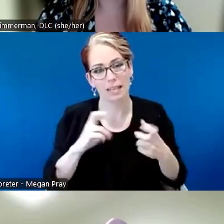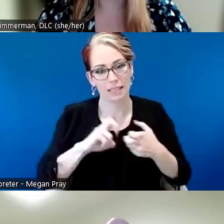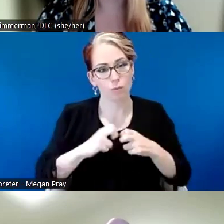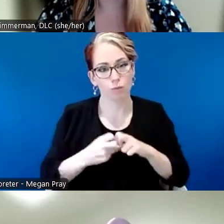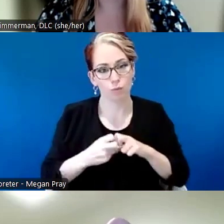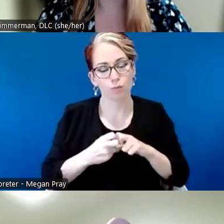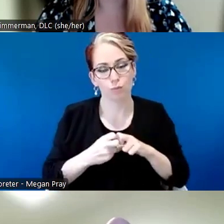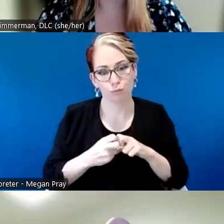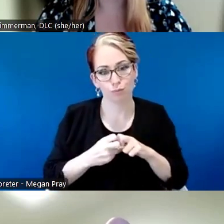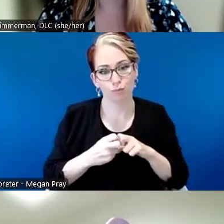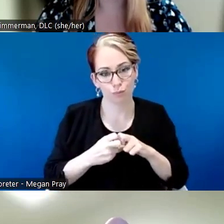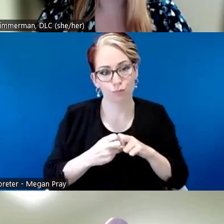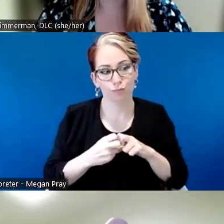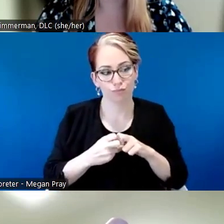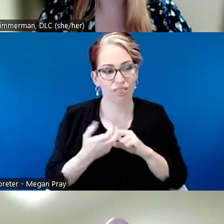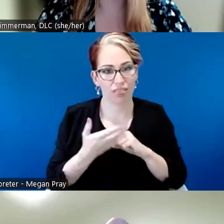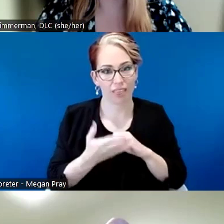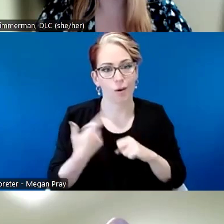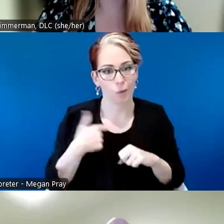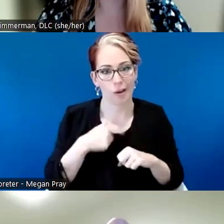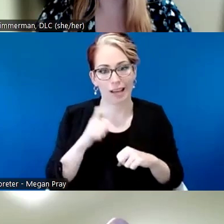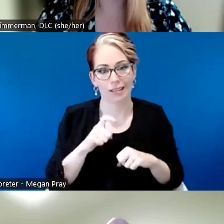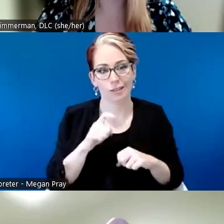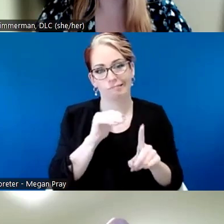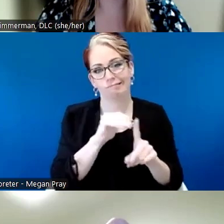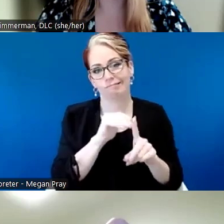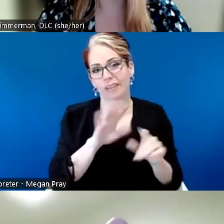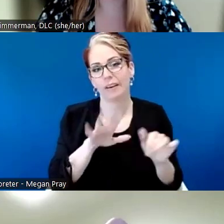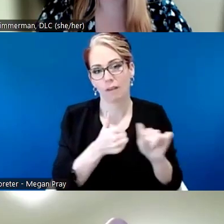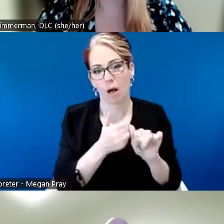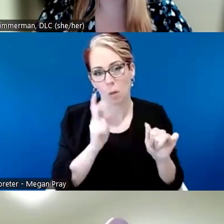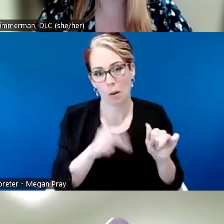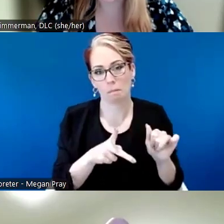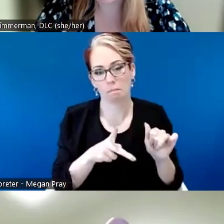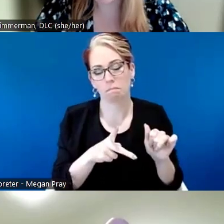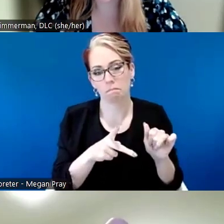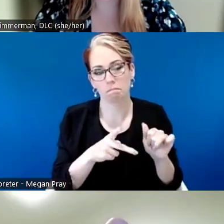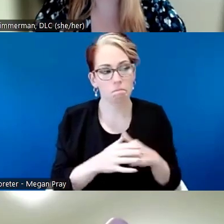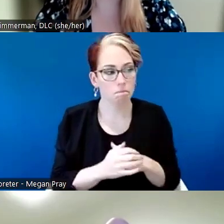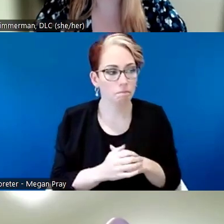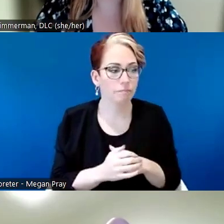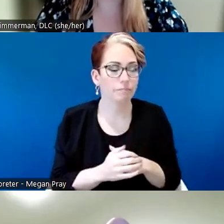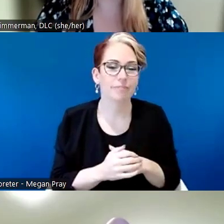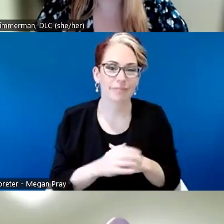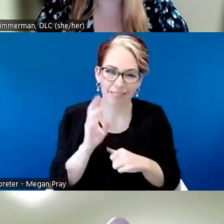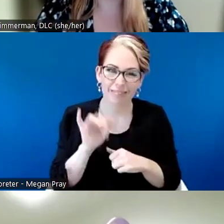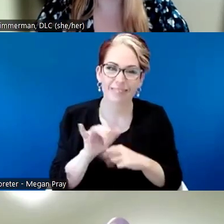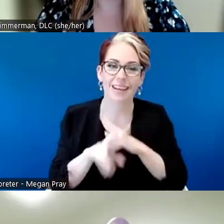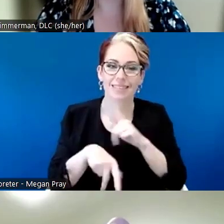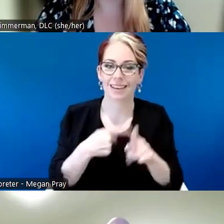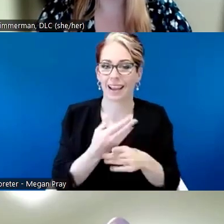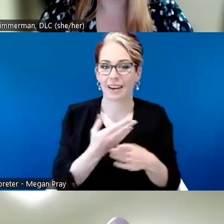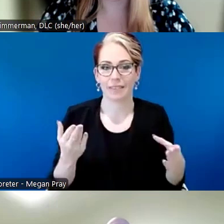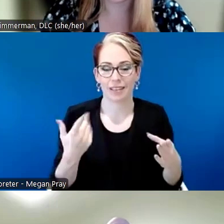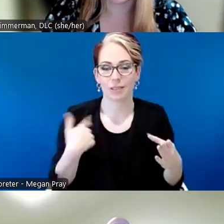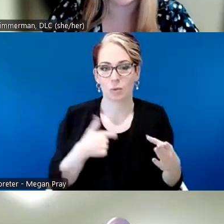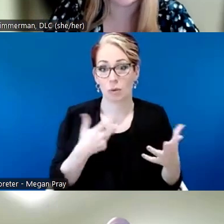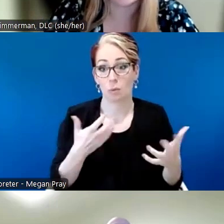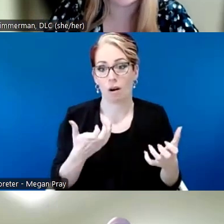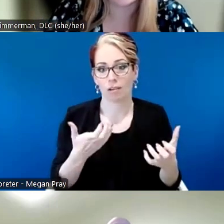have followed up on. So again, giving you some ideas of the things that we would want you to look